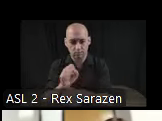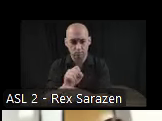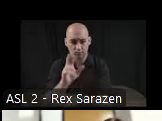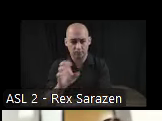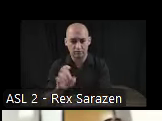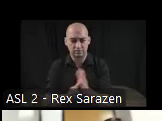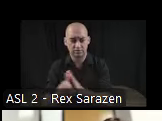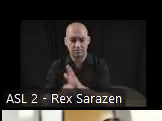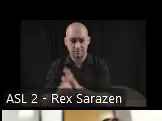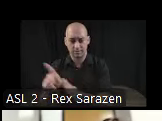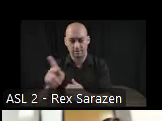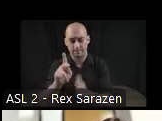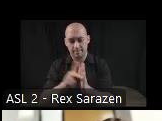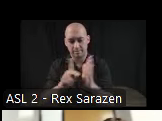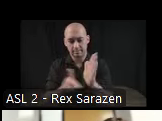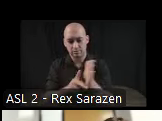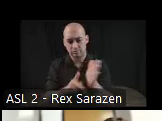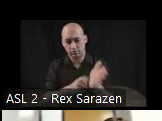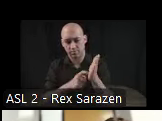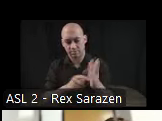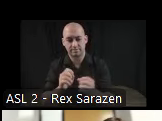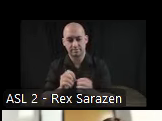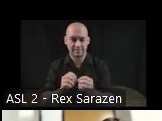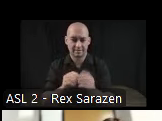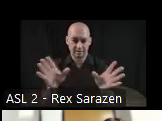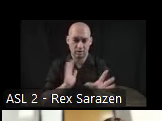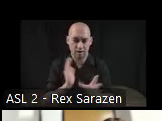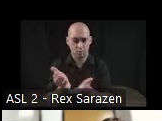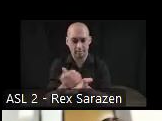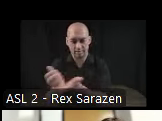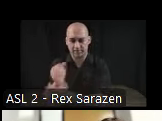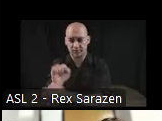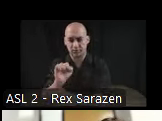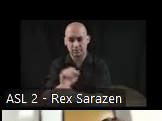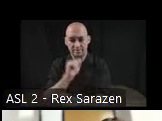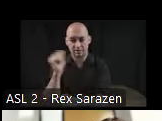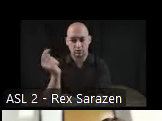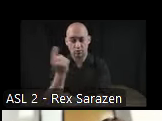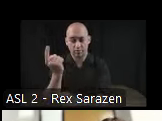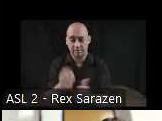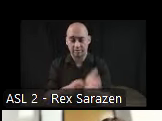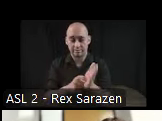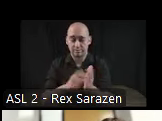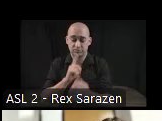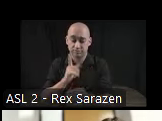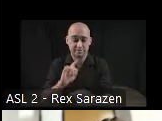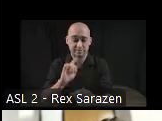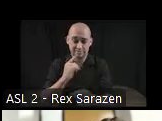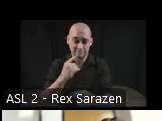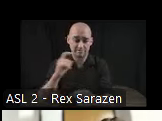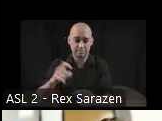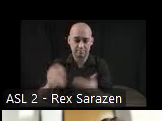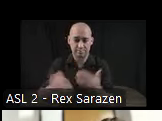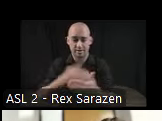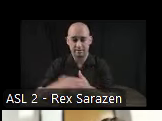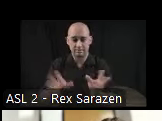policy reform, it's clear that our collective work is not only necessary, but is also urgent. Our next meeting is November